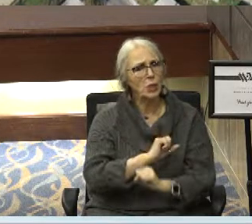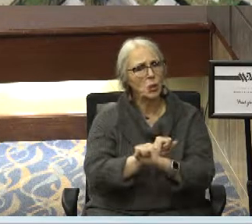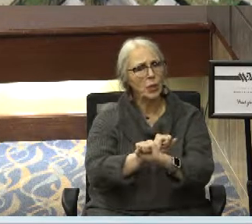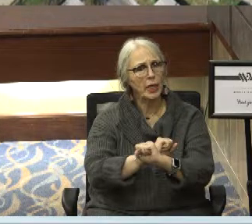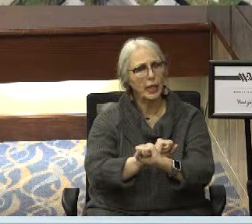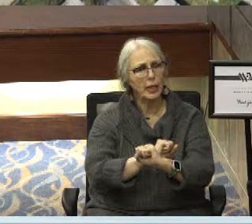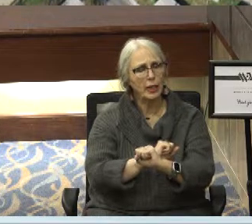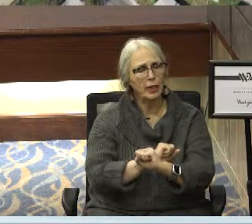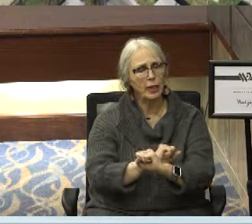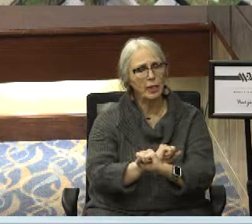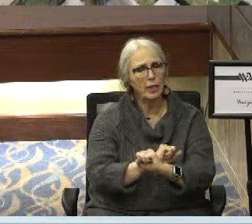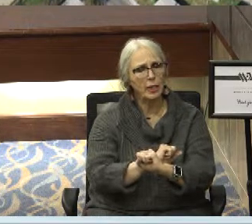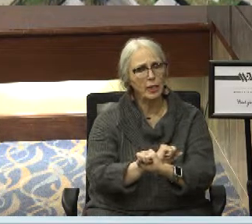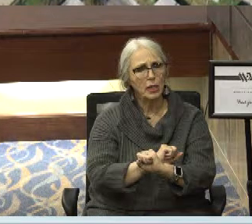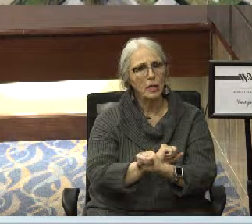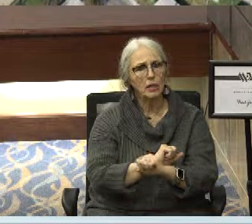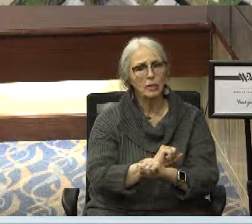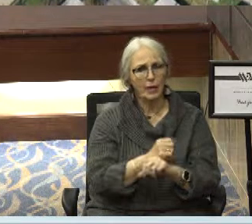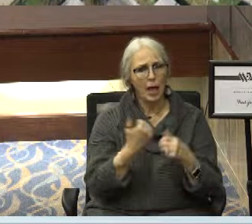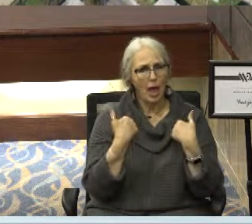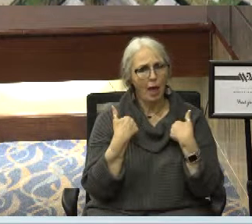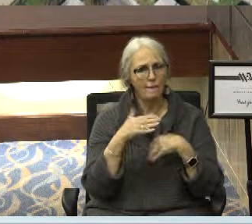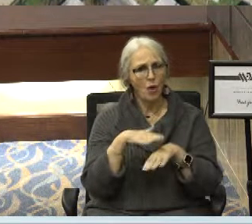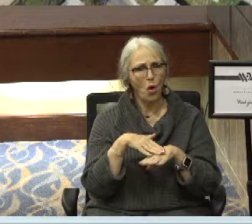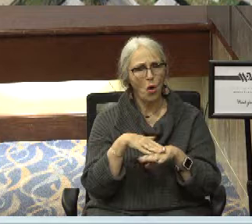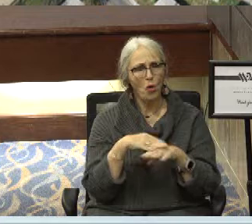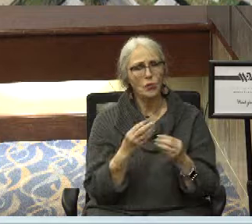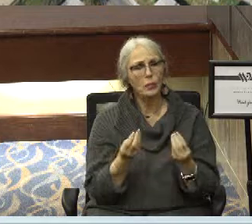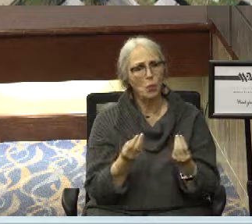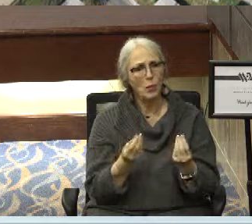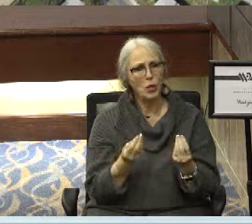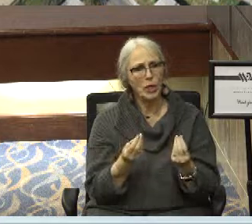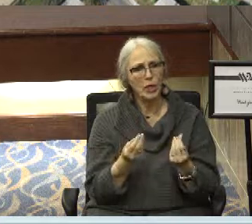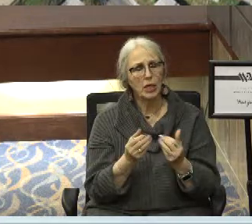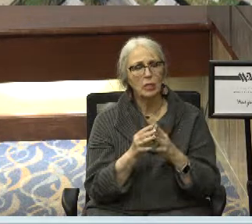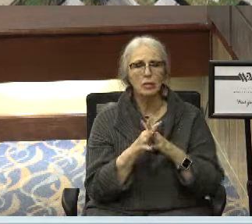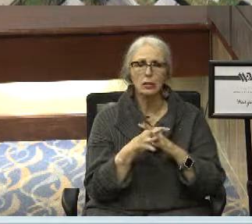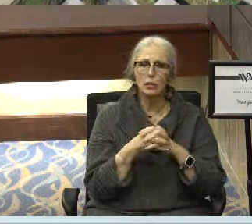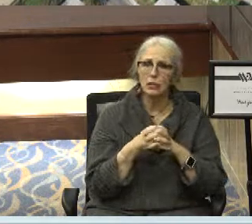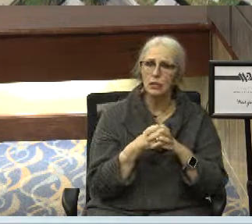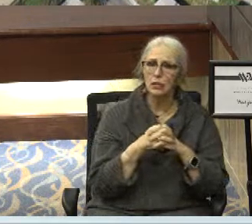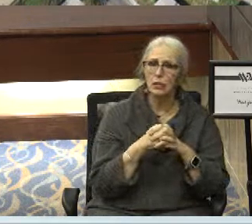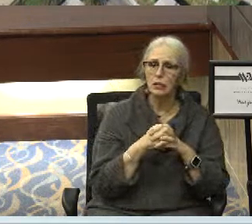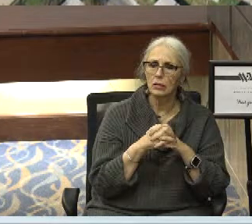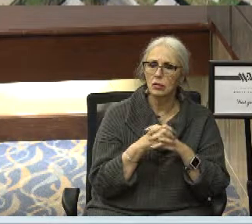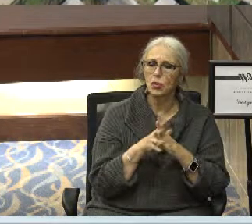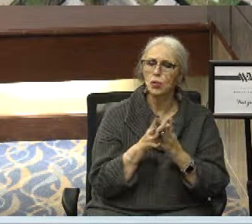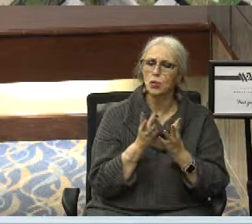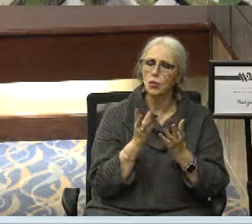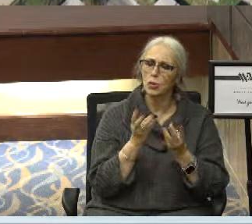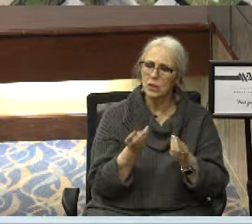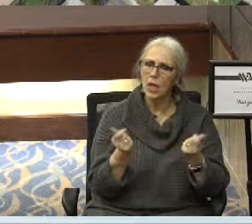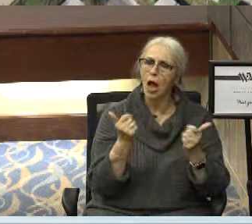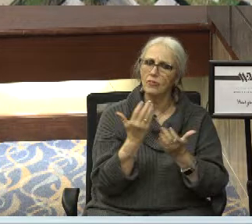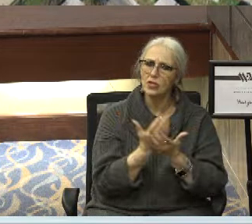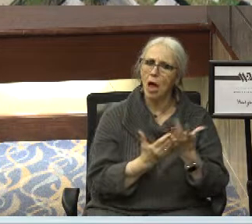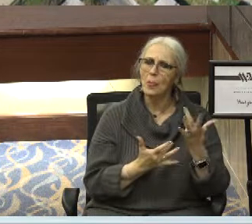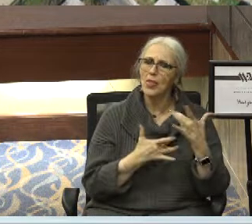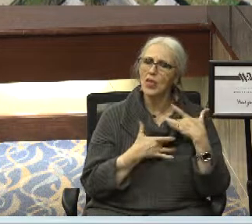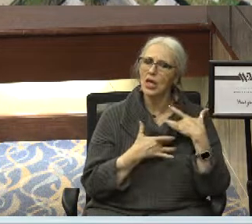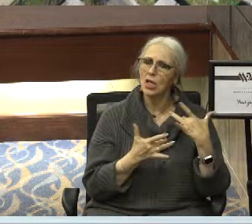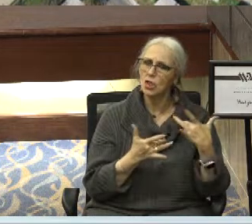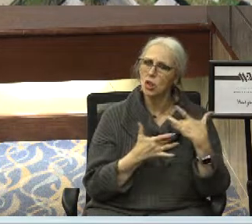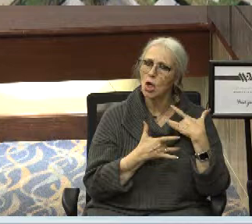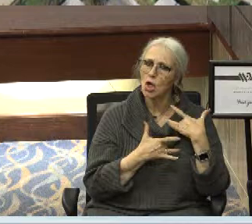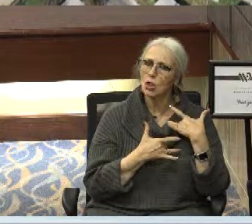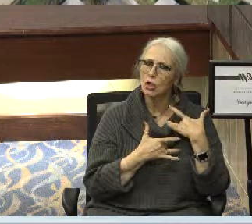be having on the property, and to alleviate some of the concerns also? Sure.